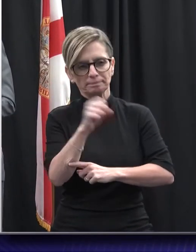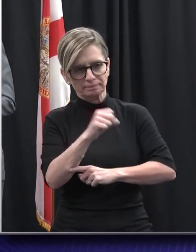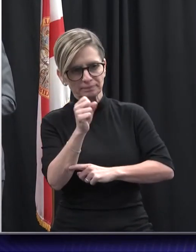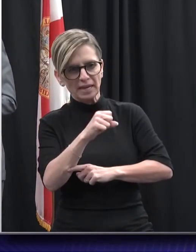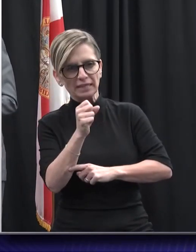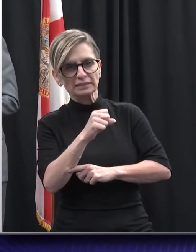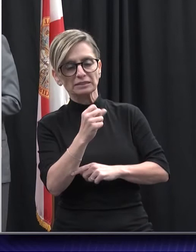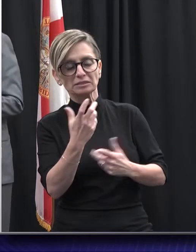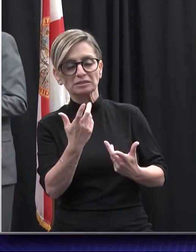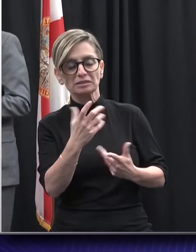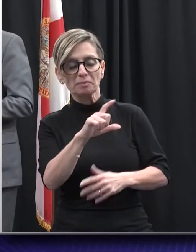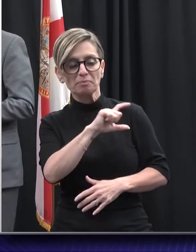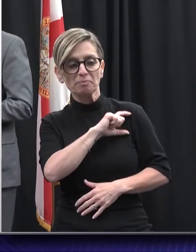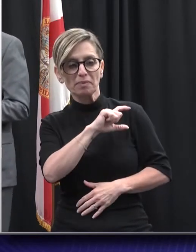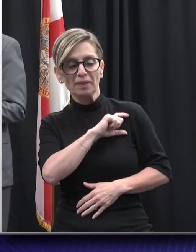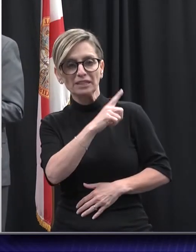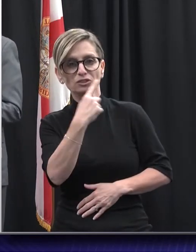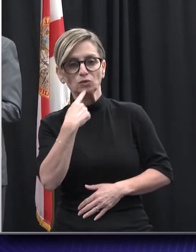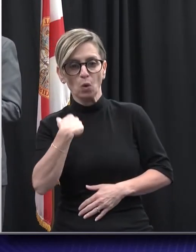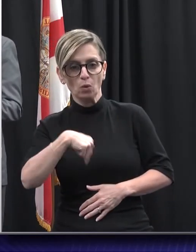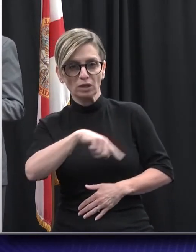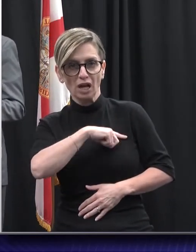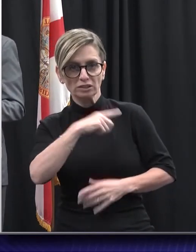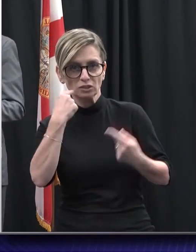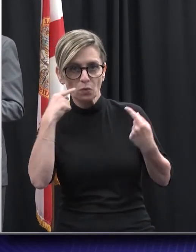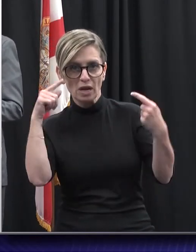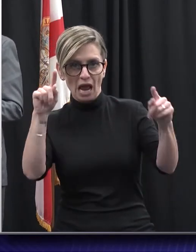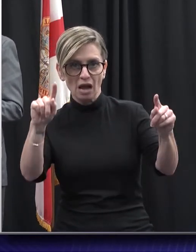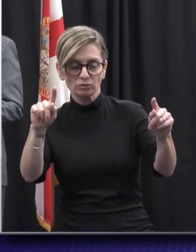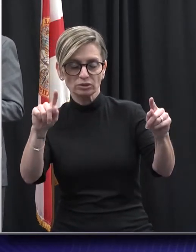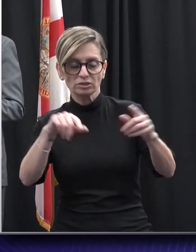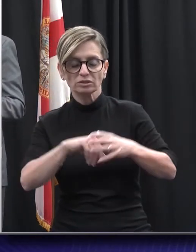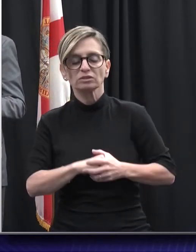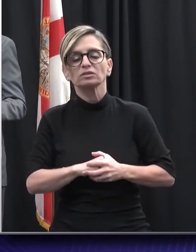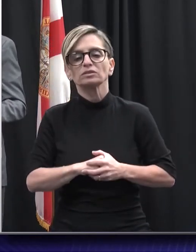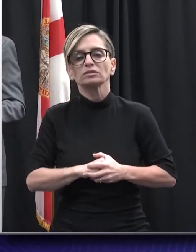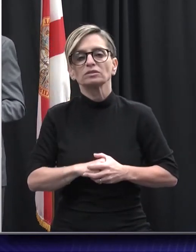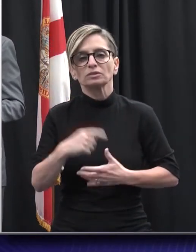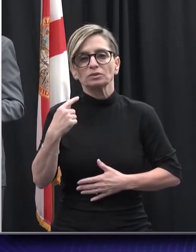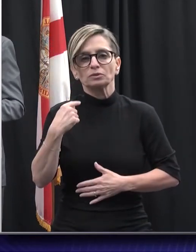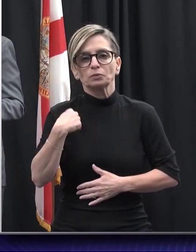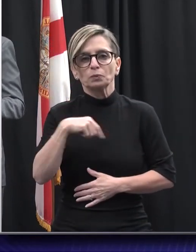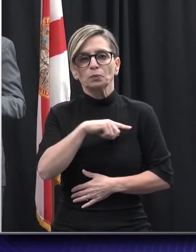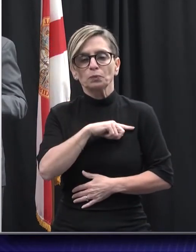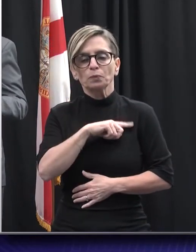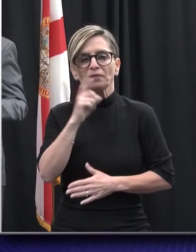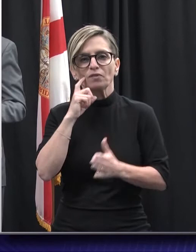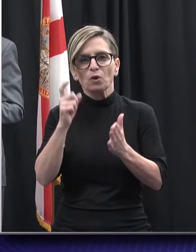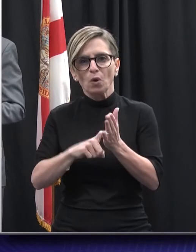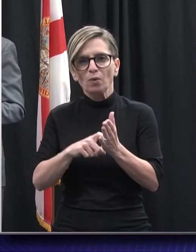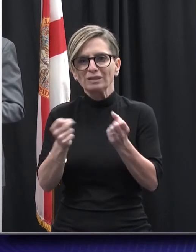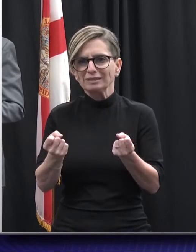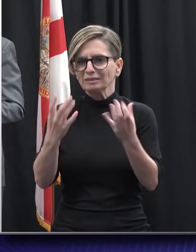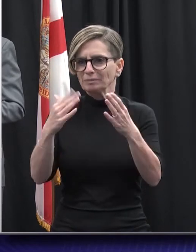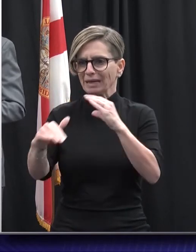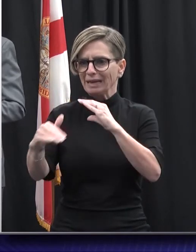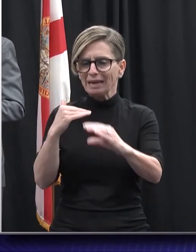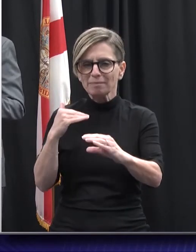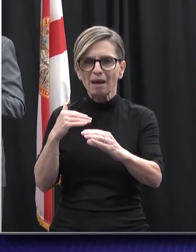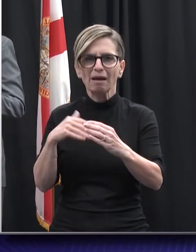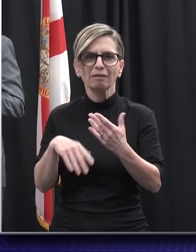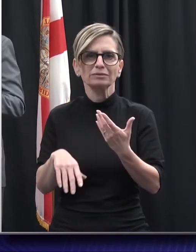guidance from our police department. So what we've seen is people emailing us in,